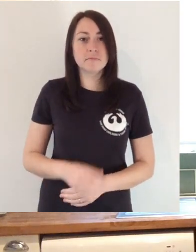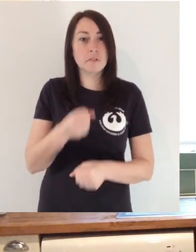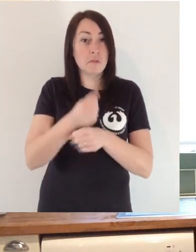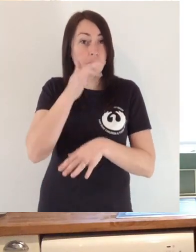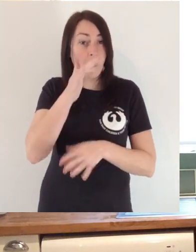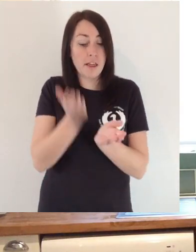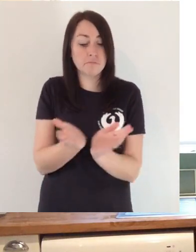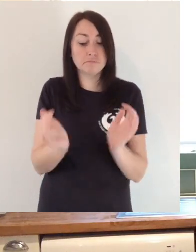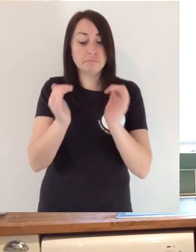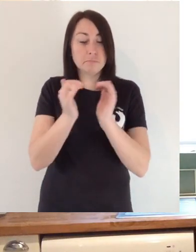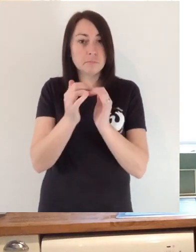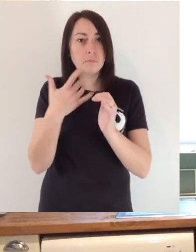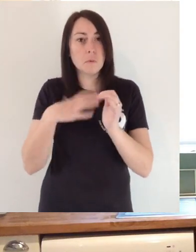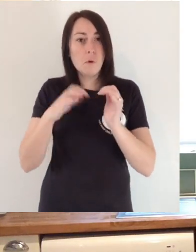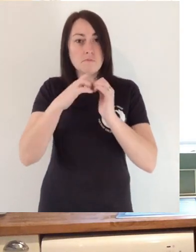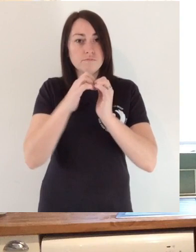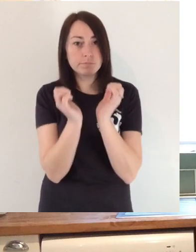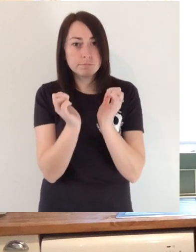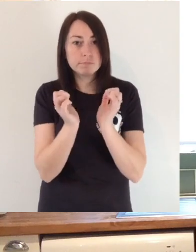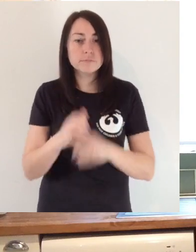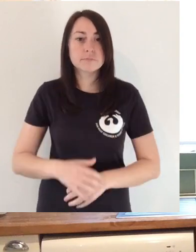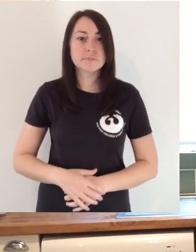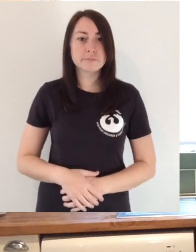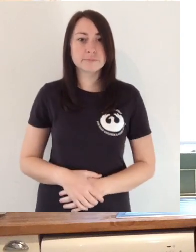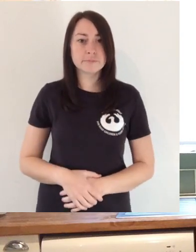So I've got a garlic bulb and we're just going to break that open.